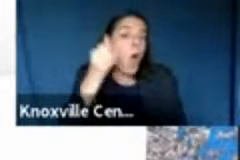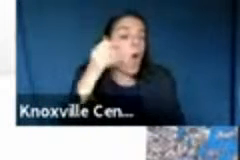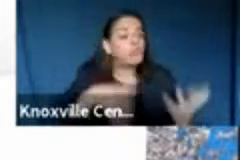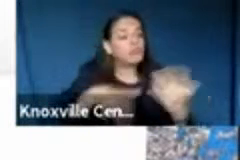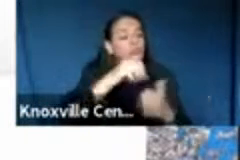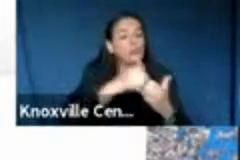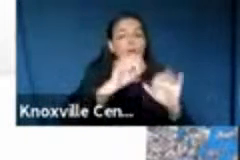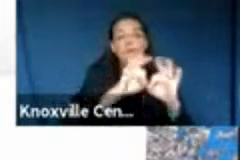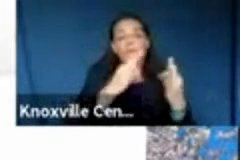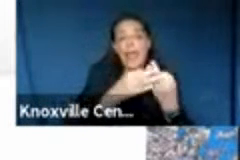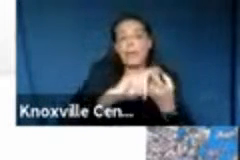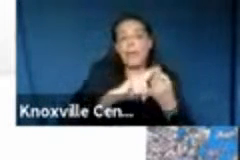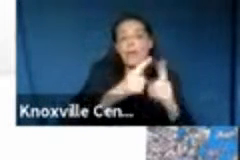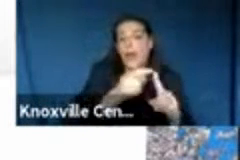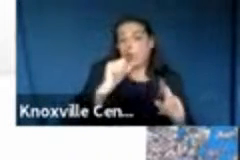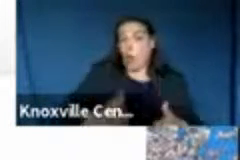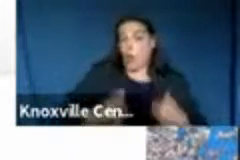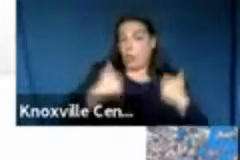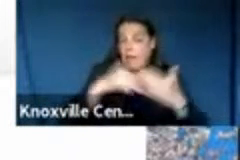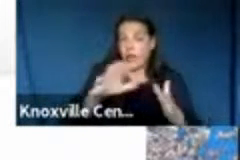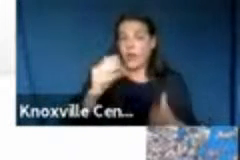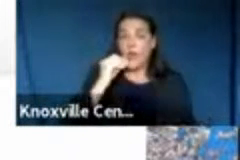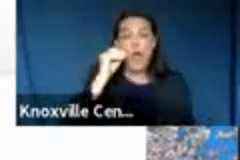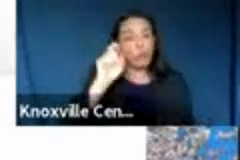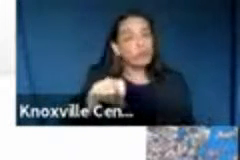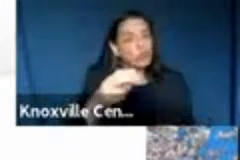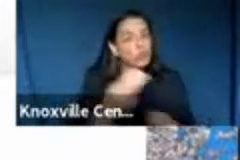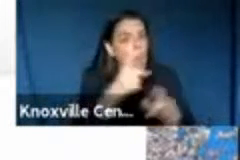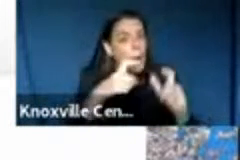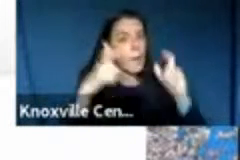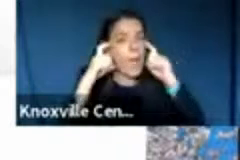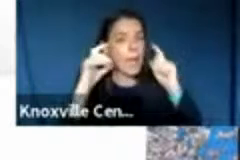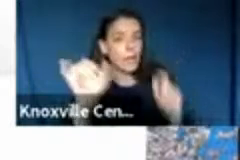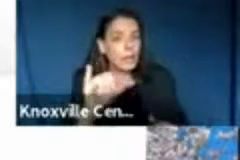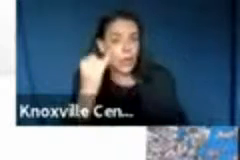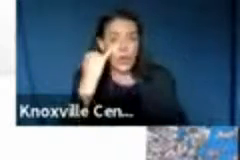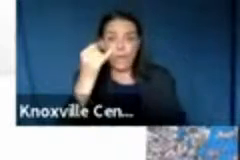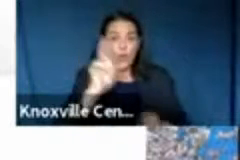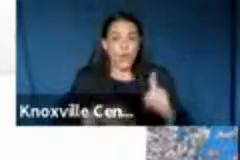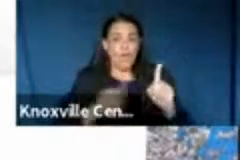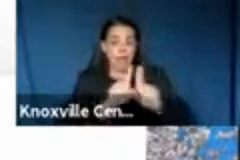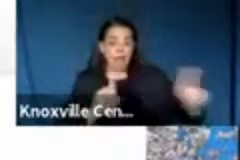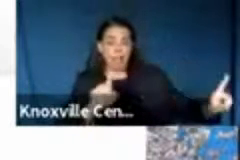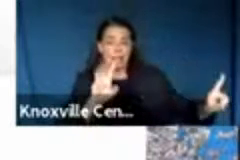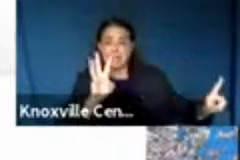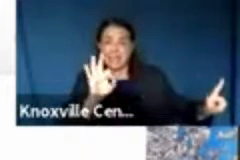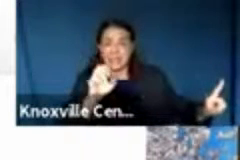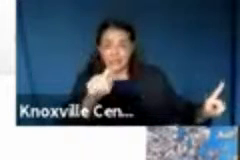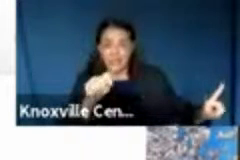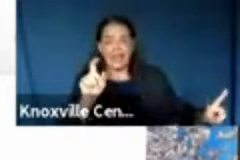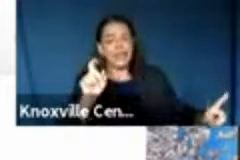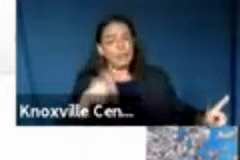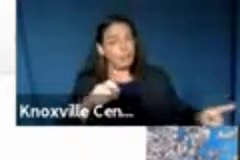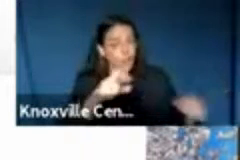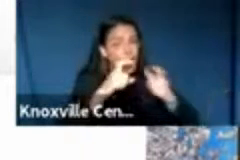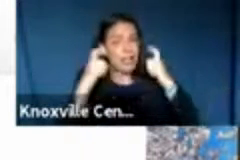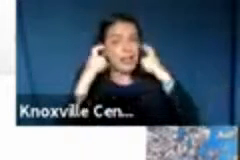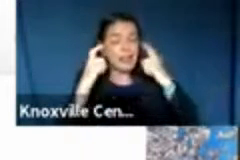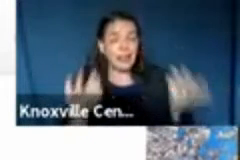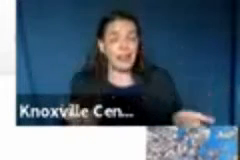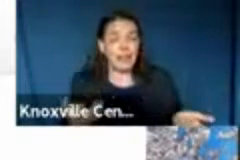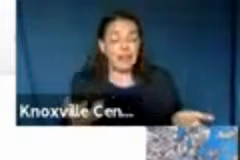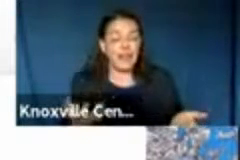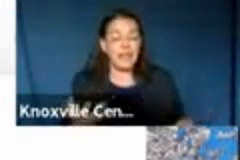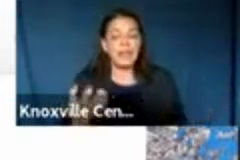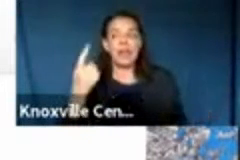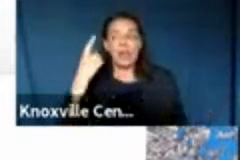and families who do not live in your household, when at least 6 feet of physical distancing can't be maintained. For this order